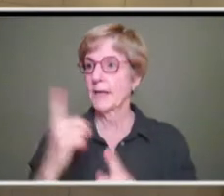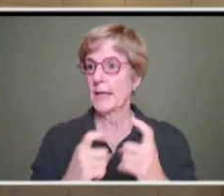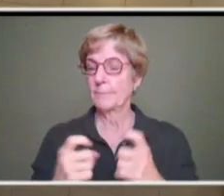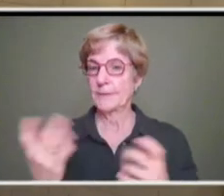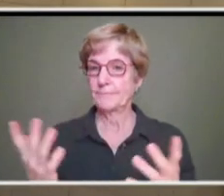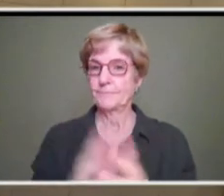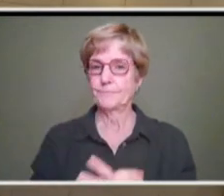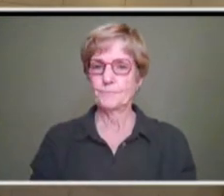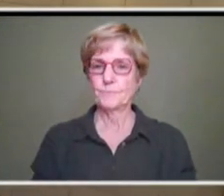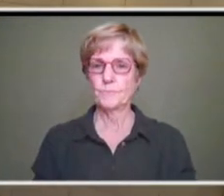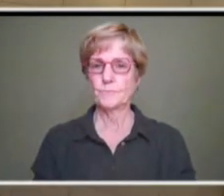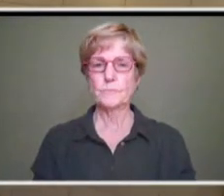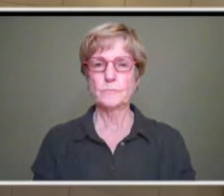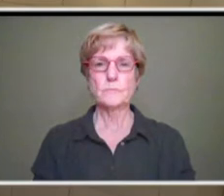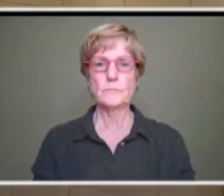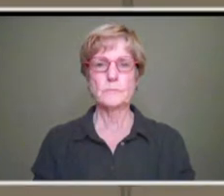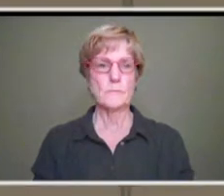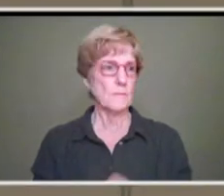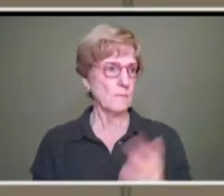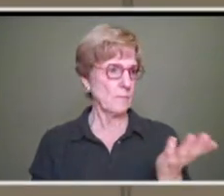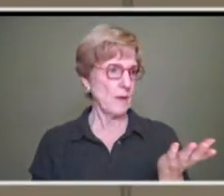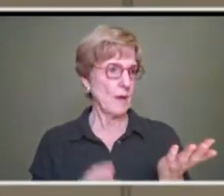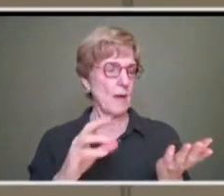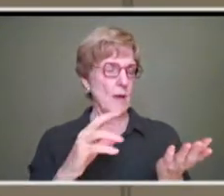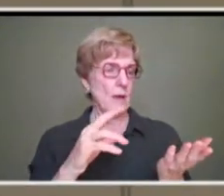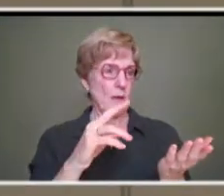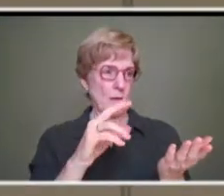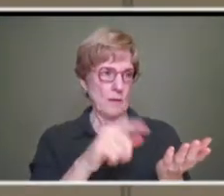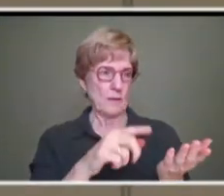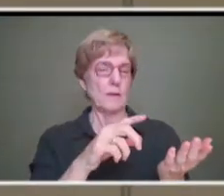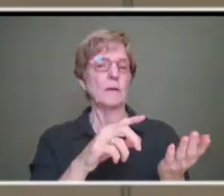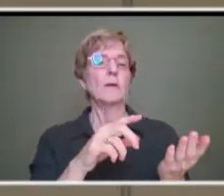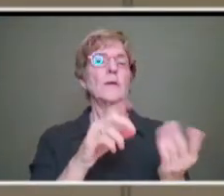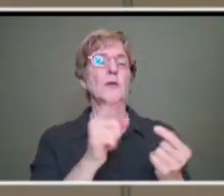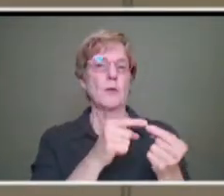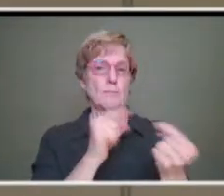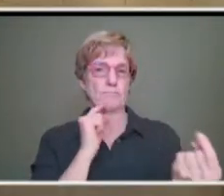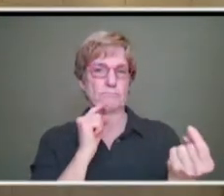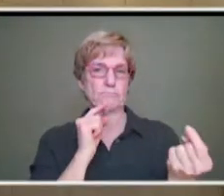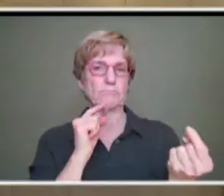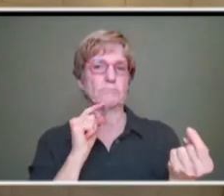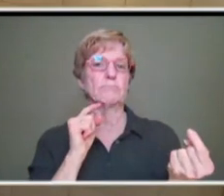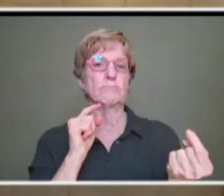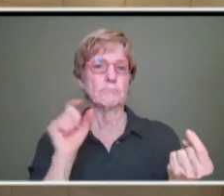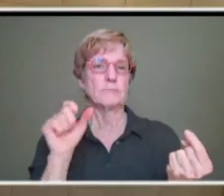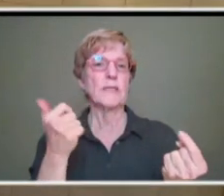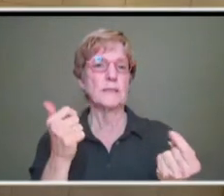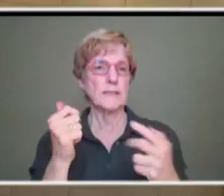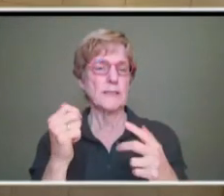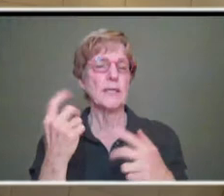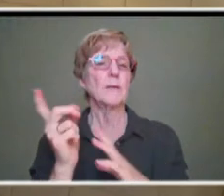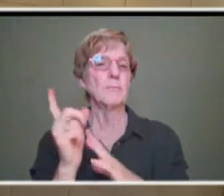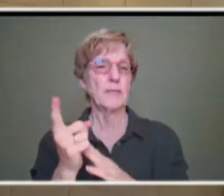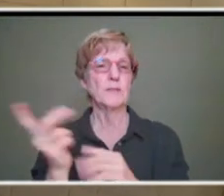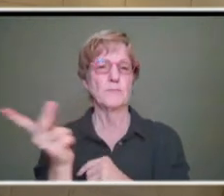you um Margaret Parker Charlene Henderson you have 10 minutes to split between um both of you